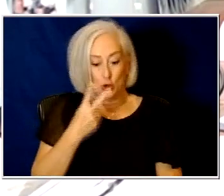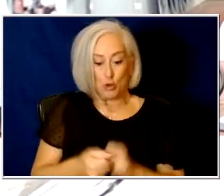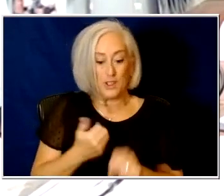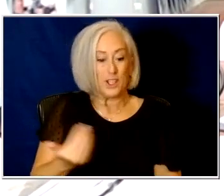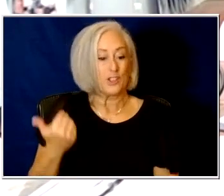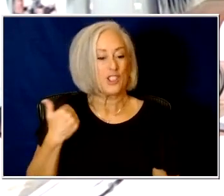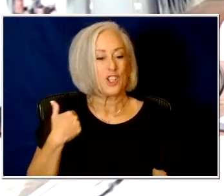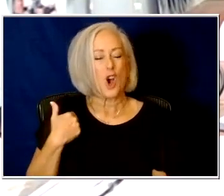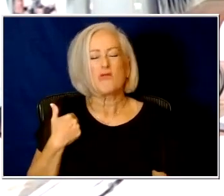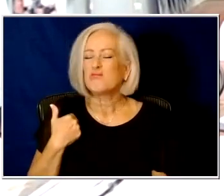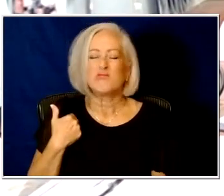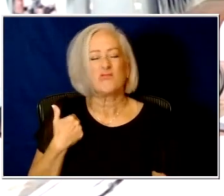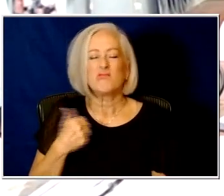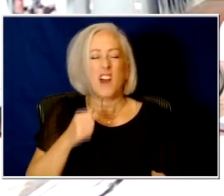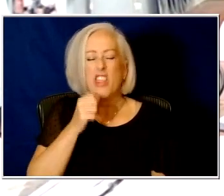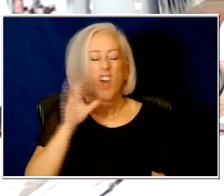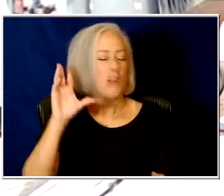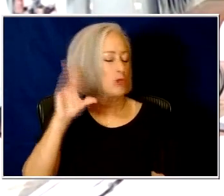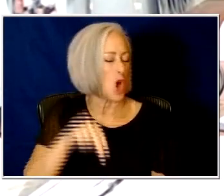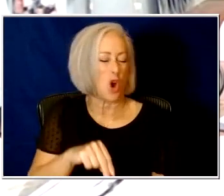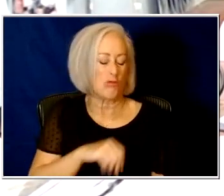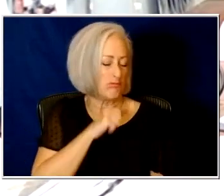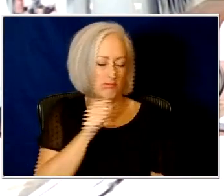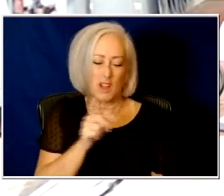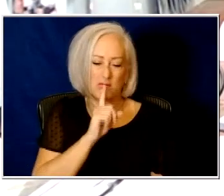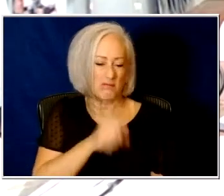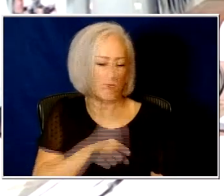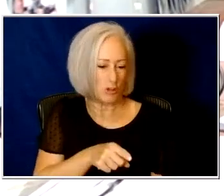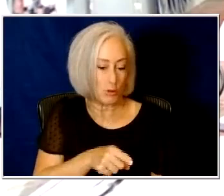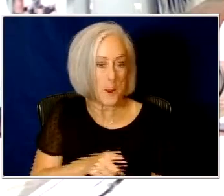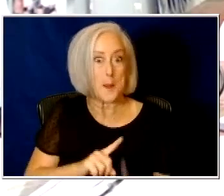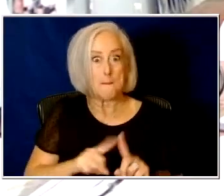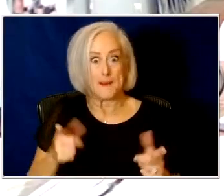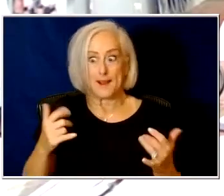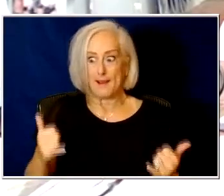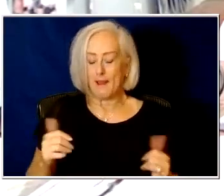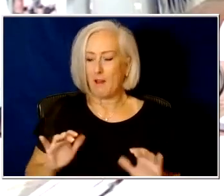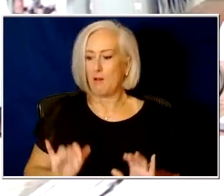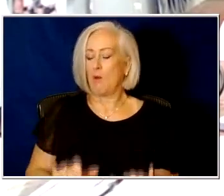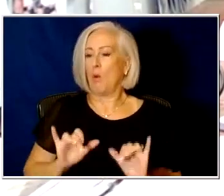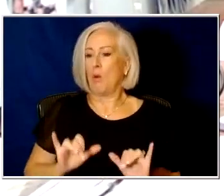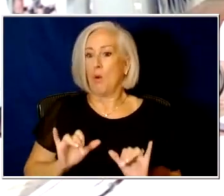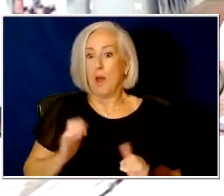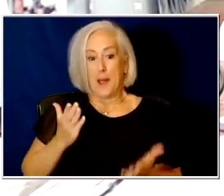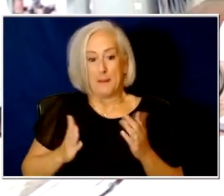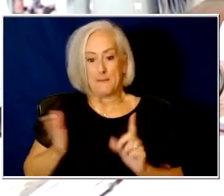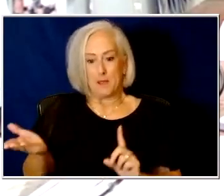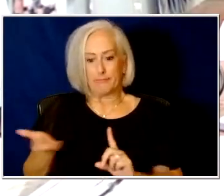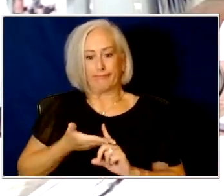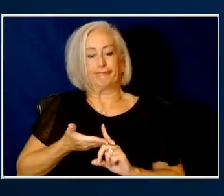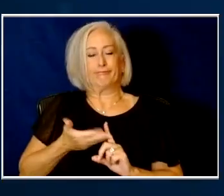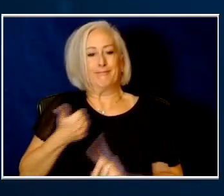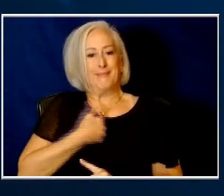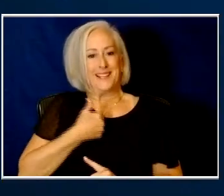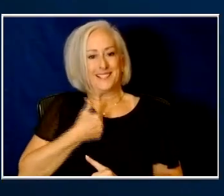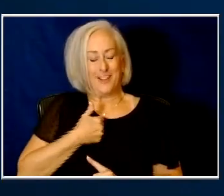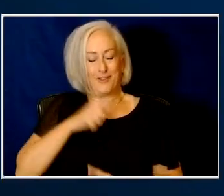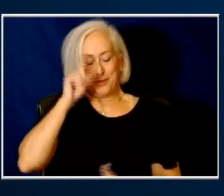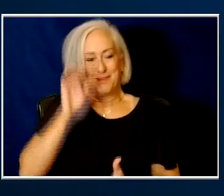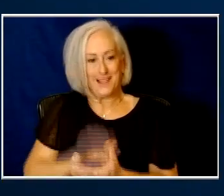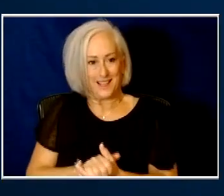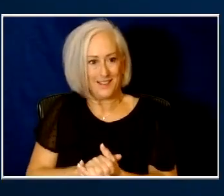all. And now I'm we'll see, but I may be a believer here soon. Well, you're one of the